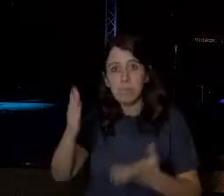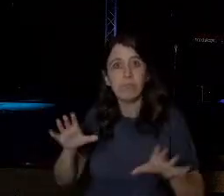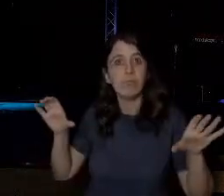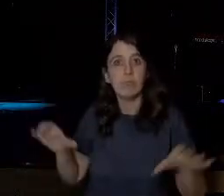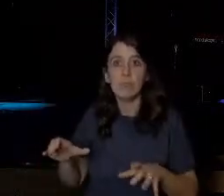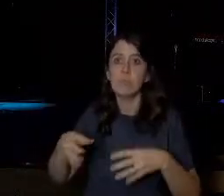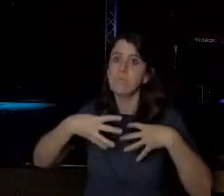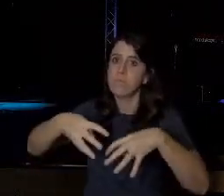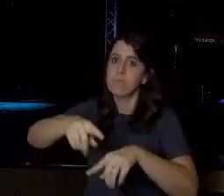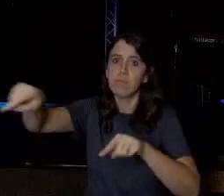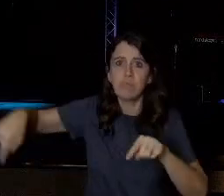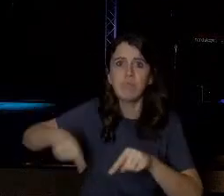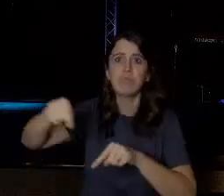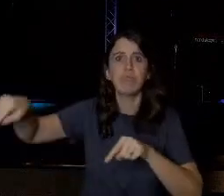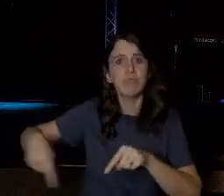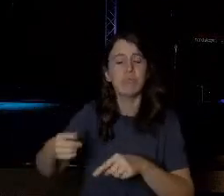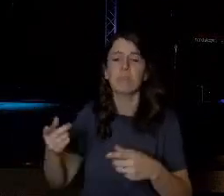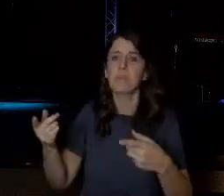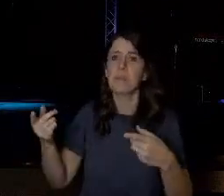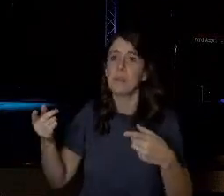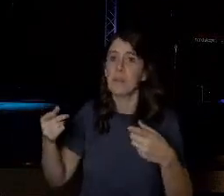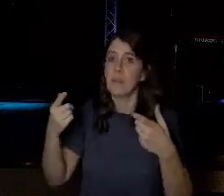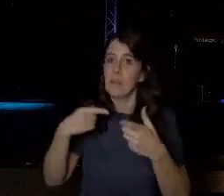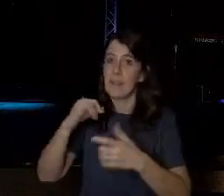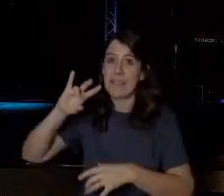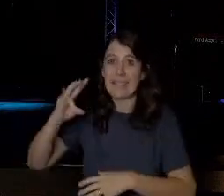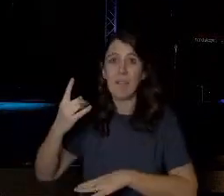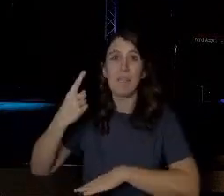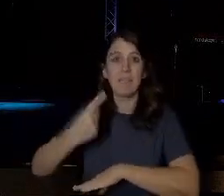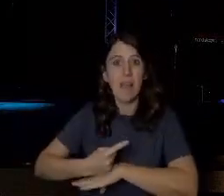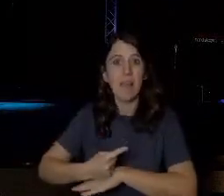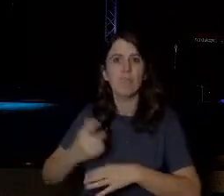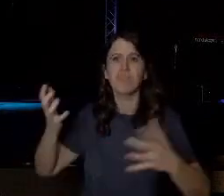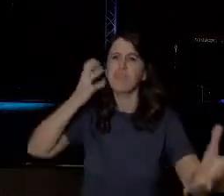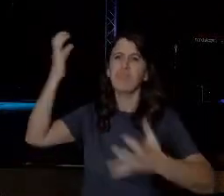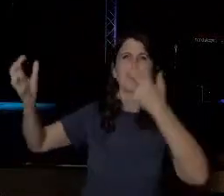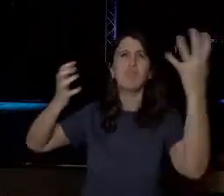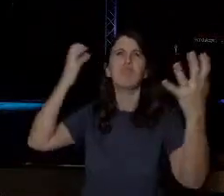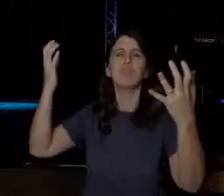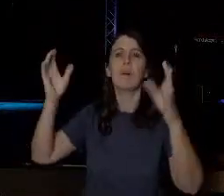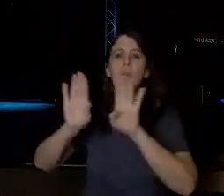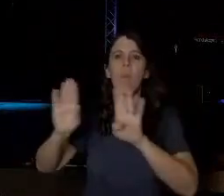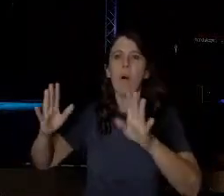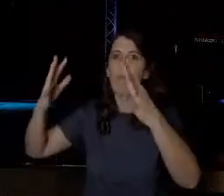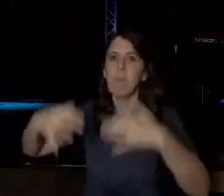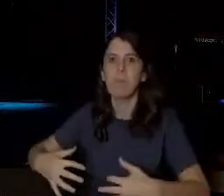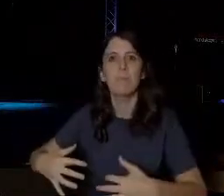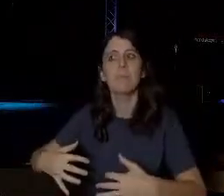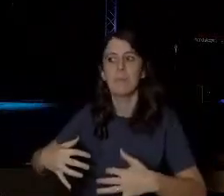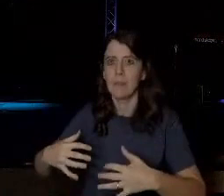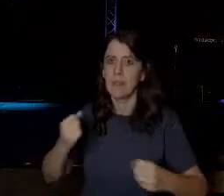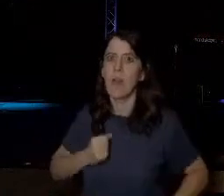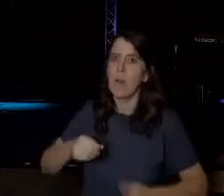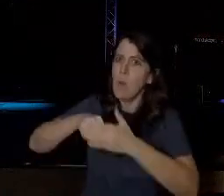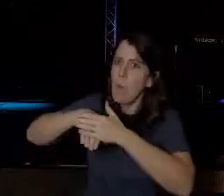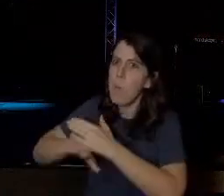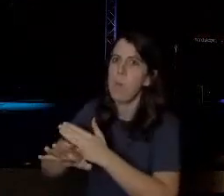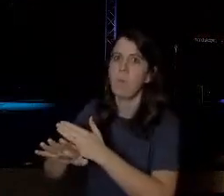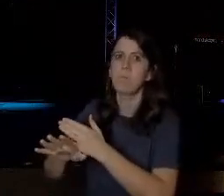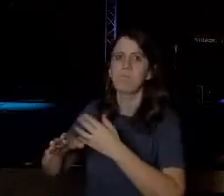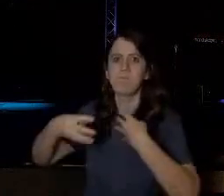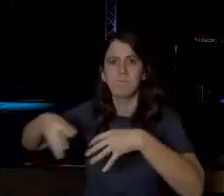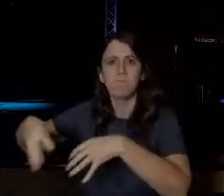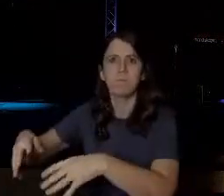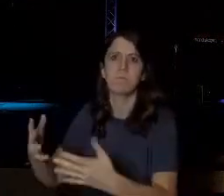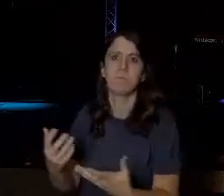wall comes down and they take Jericho. And this is crazy. How in the world does this plan